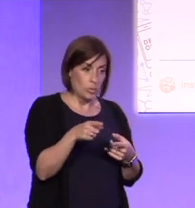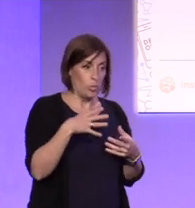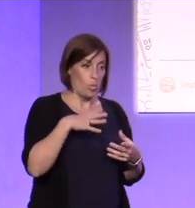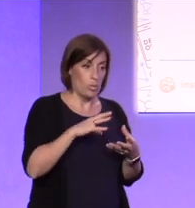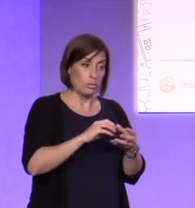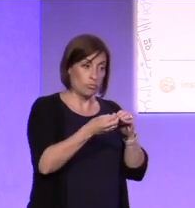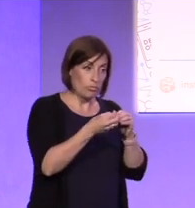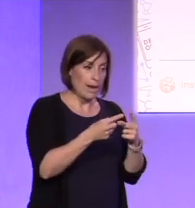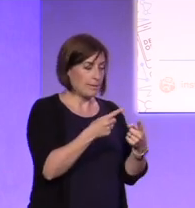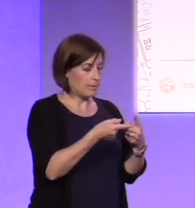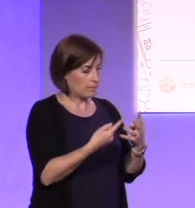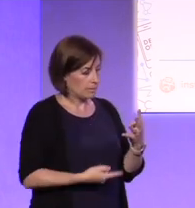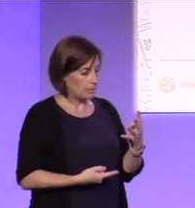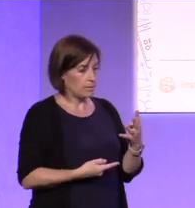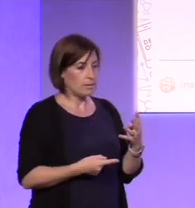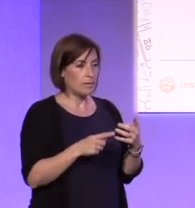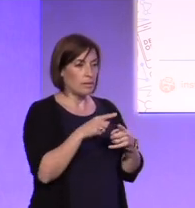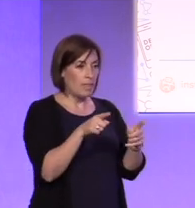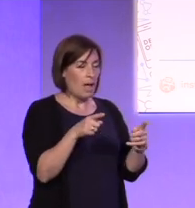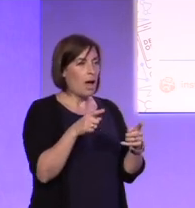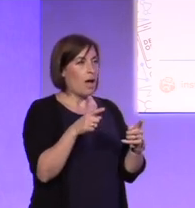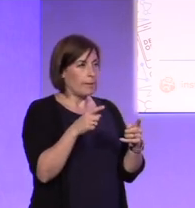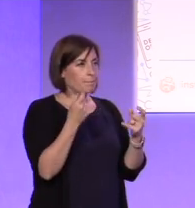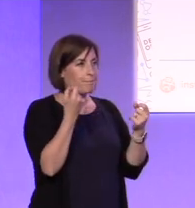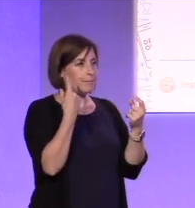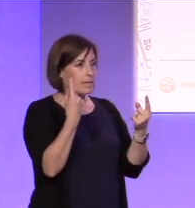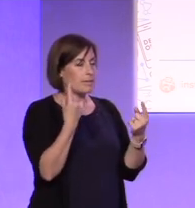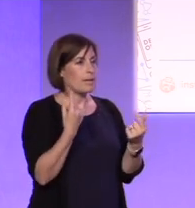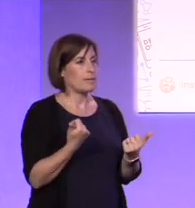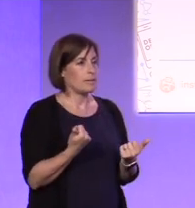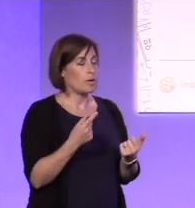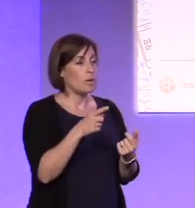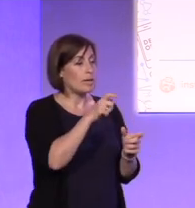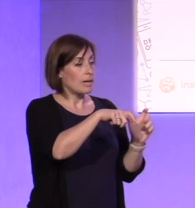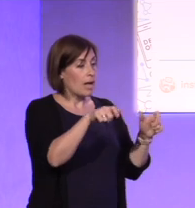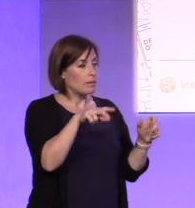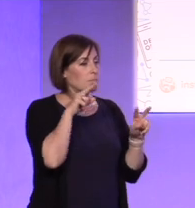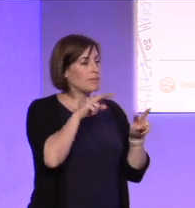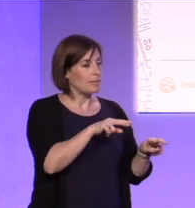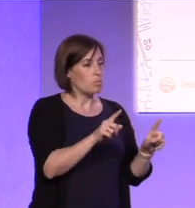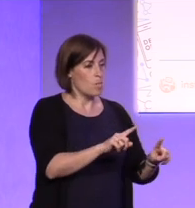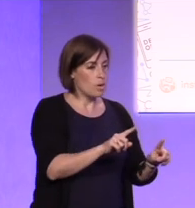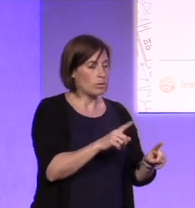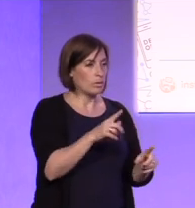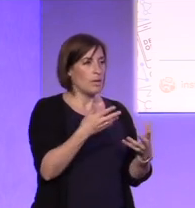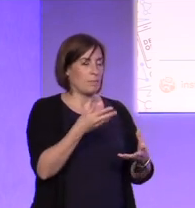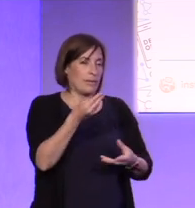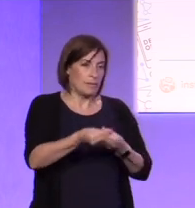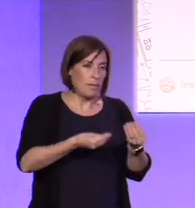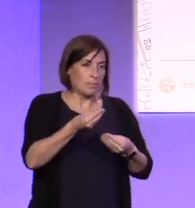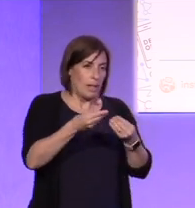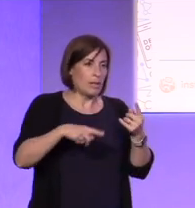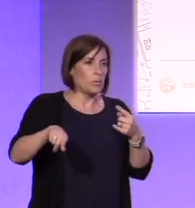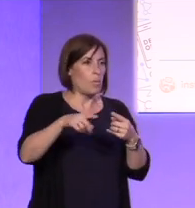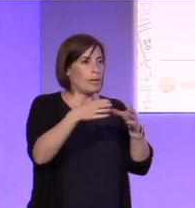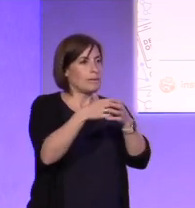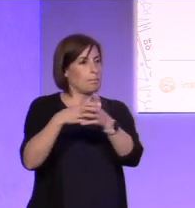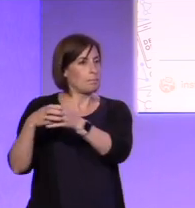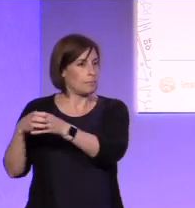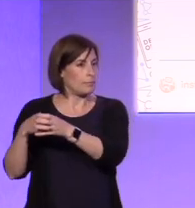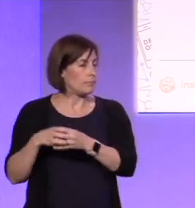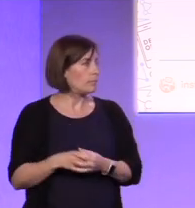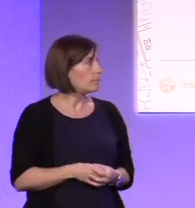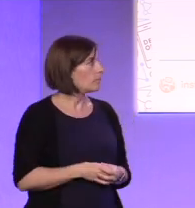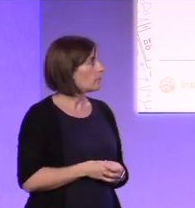the technology, but the service and the product, the things that our customers see. And so, this enabled us to not just see